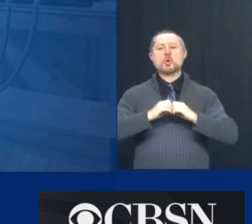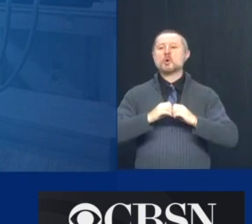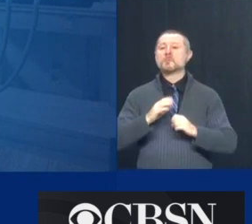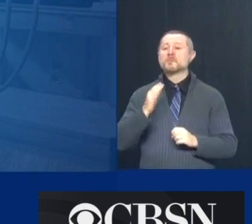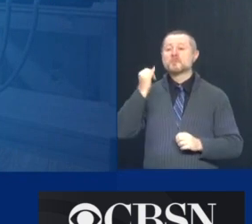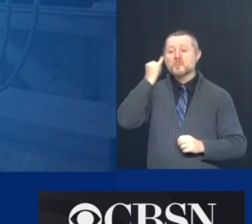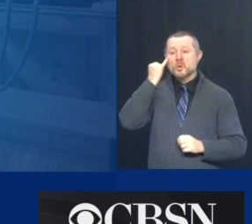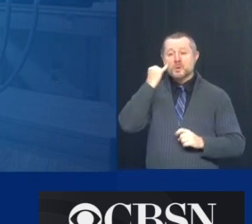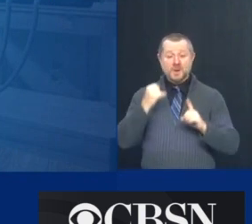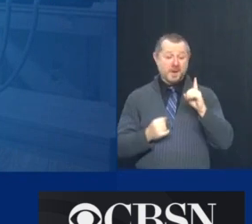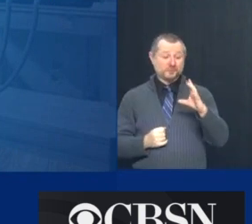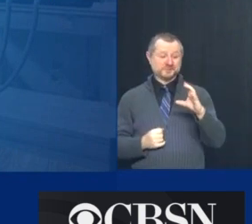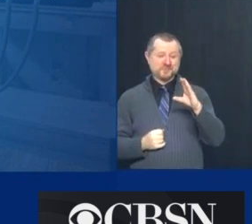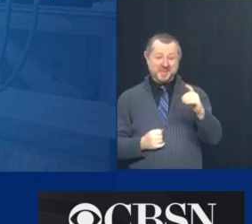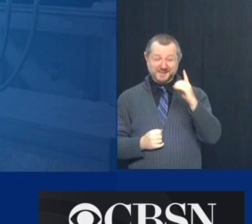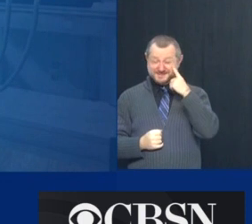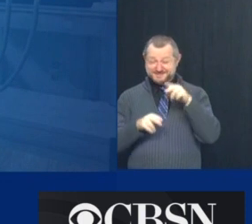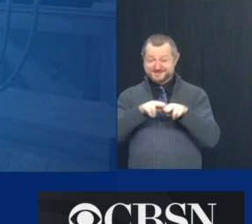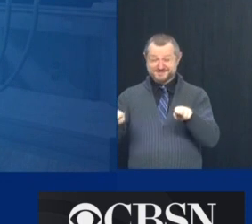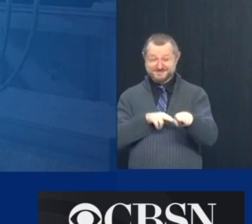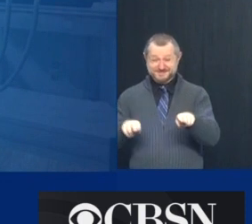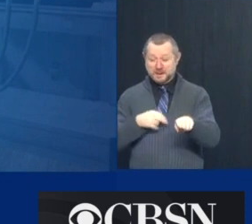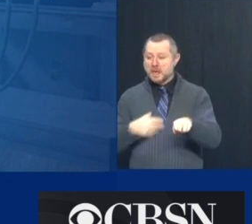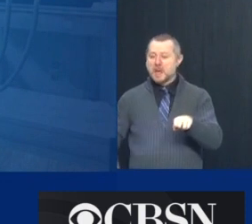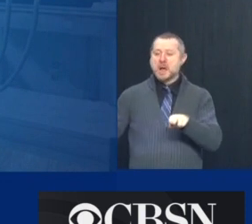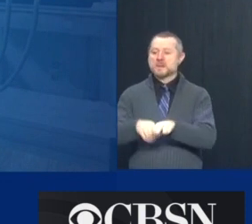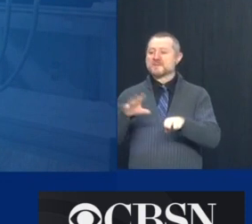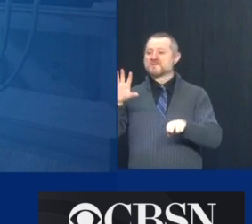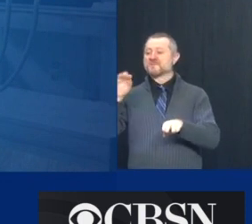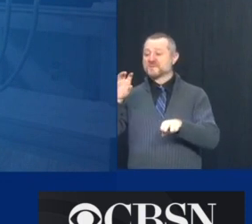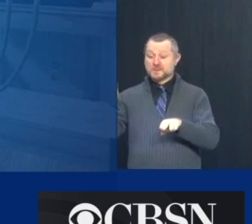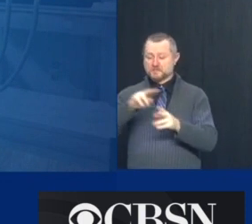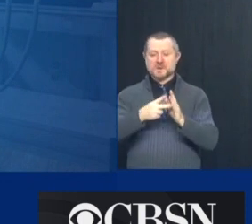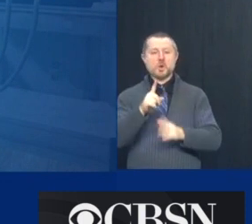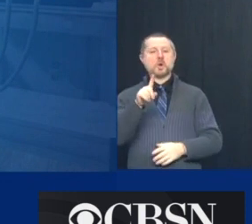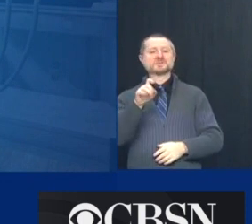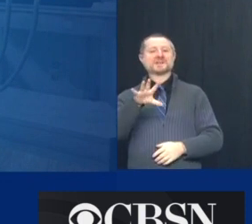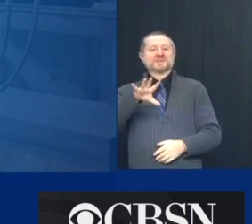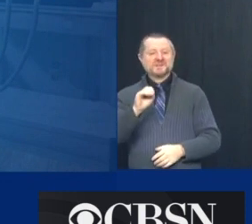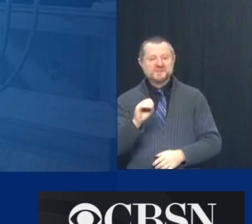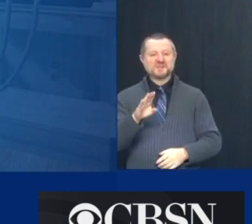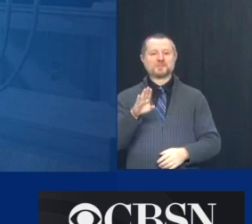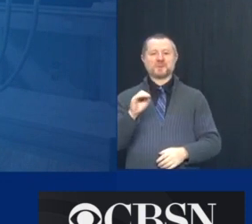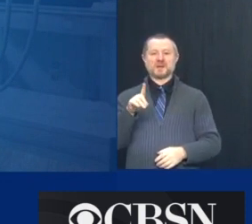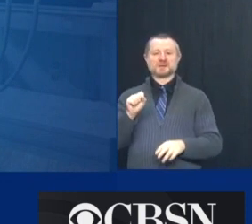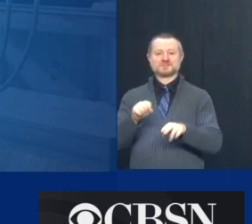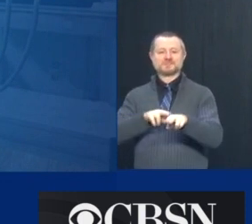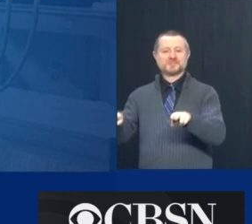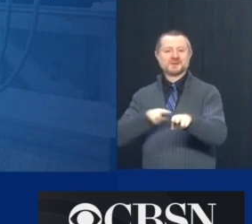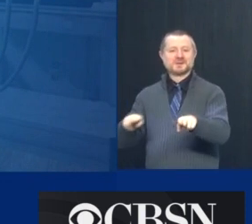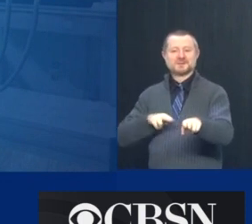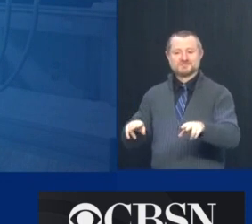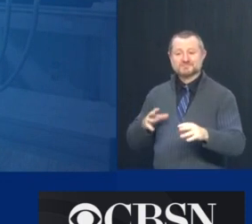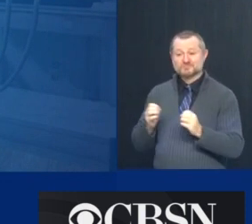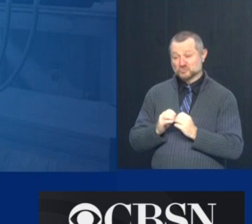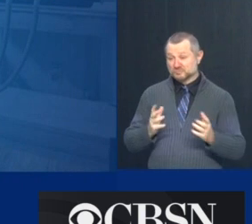you go to 150 beds. We did this last time. It was highly effective. We brought a system from 50,000 to a system of